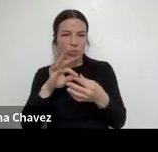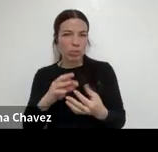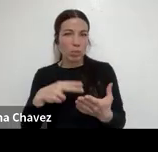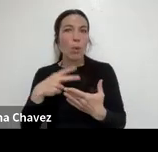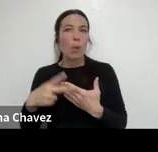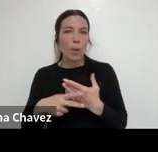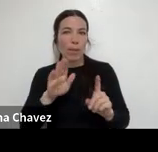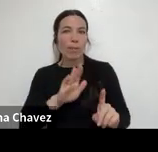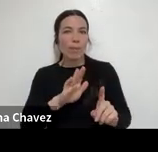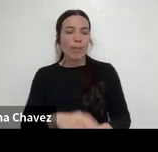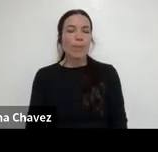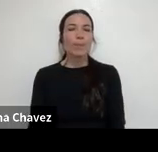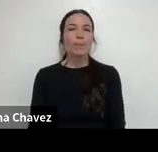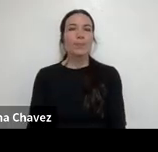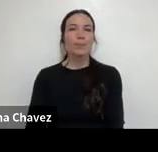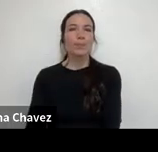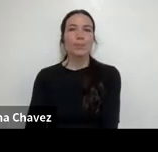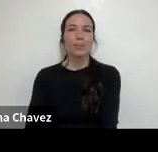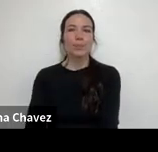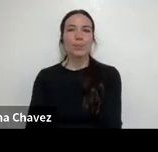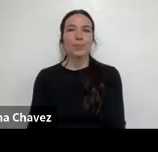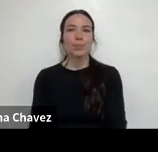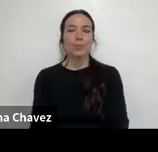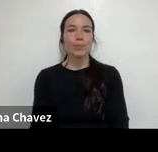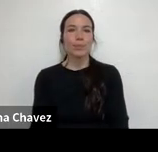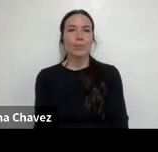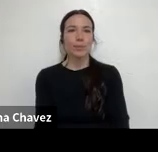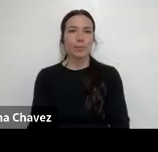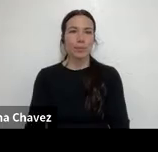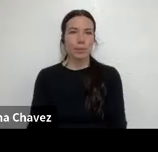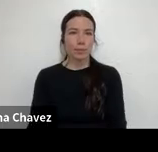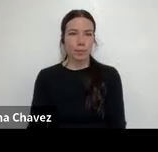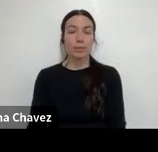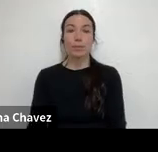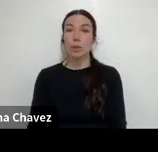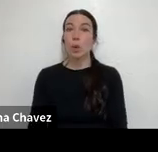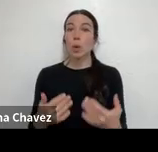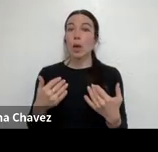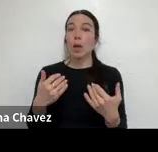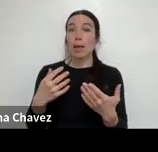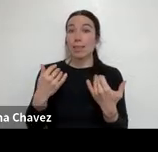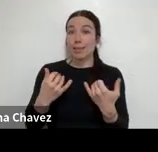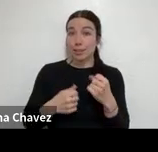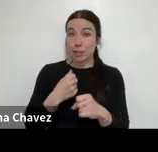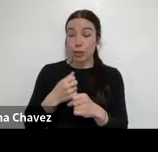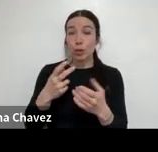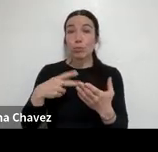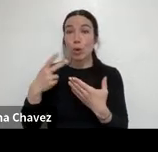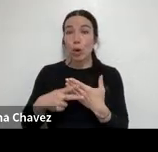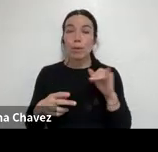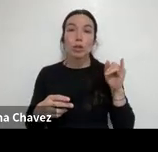So this year our program period is from June 4 to June